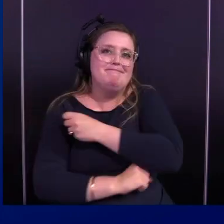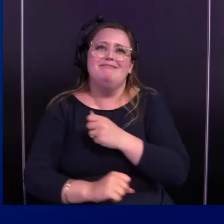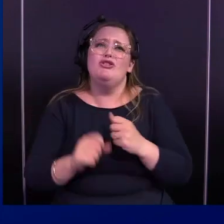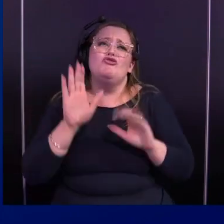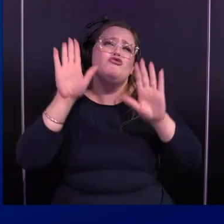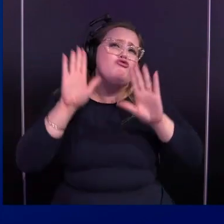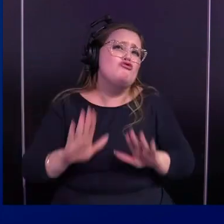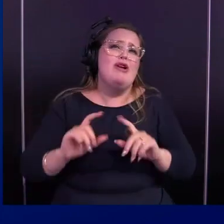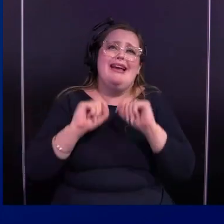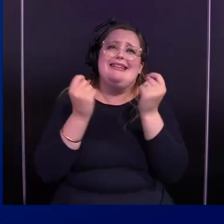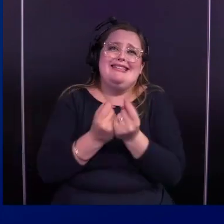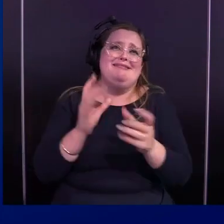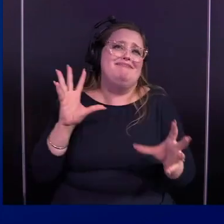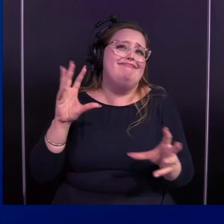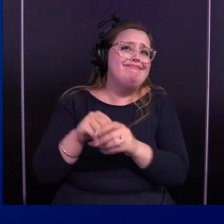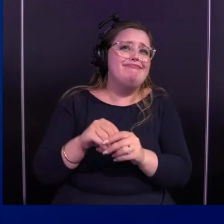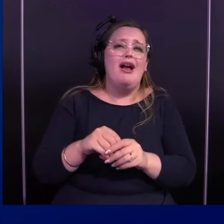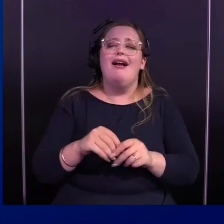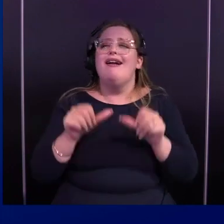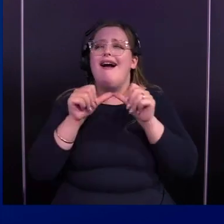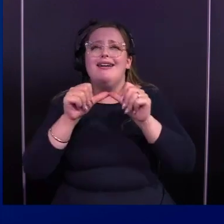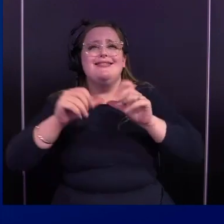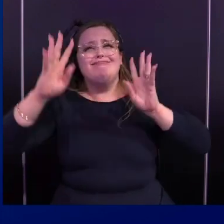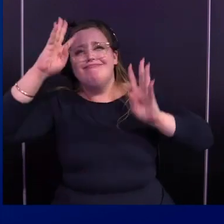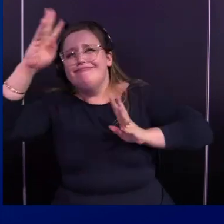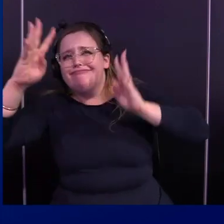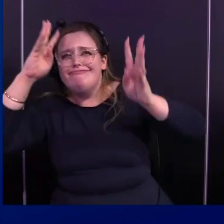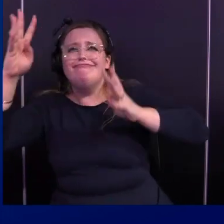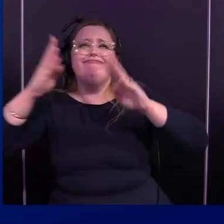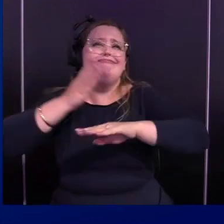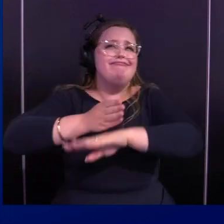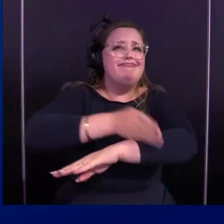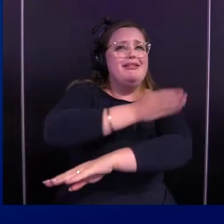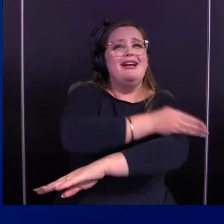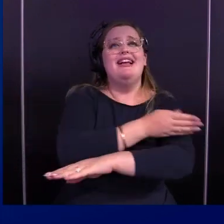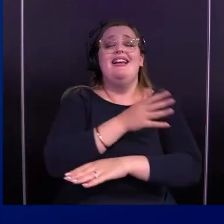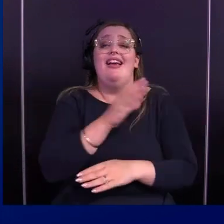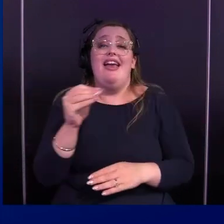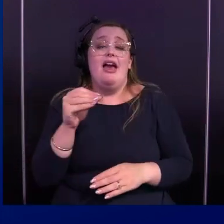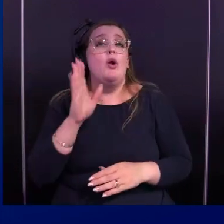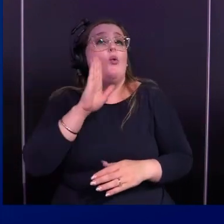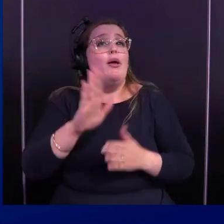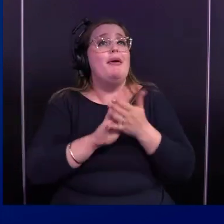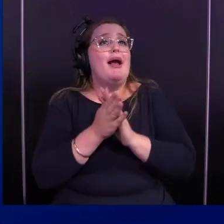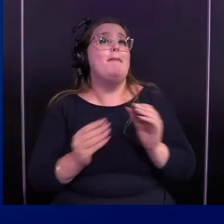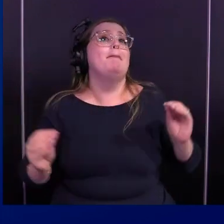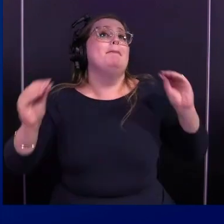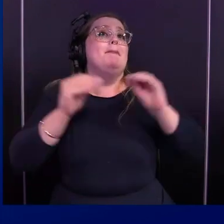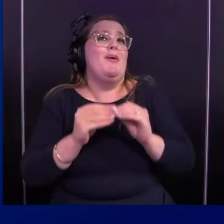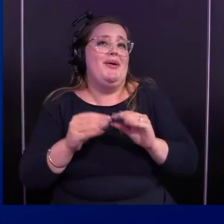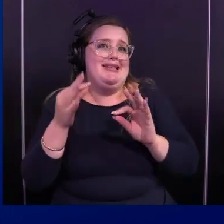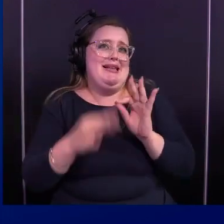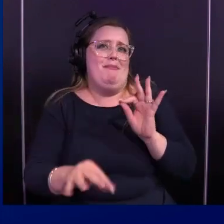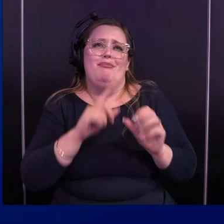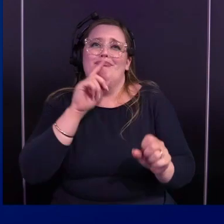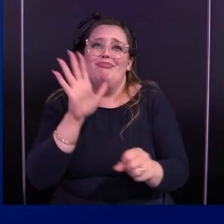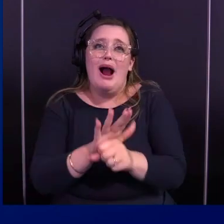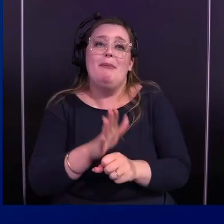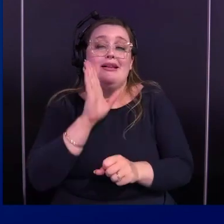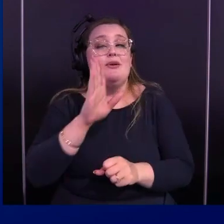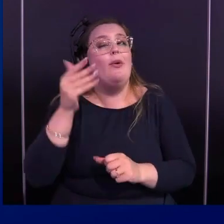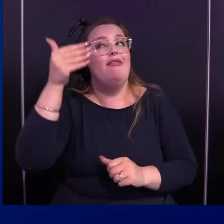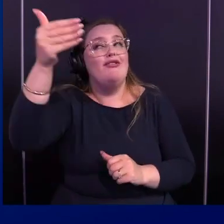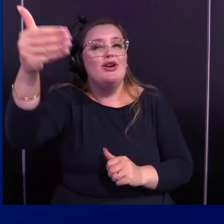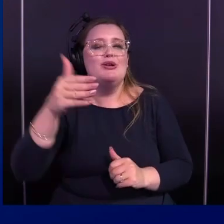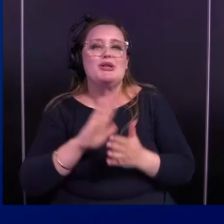part of. We're constantly innovating. We're constantly making this better. And it's going to be even simpler. I guarantee you, it's going to be even simpler in the future.